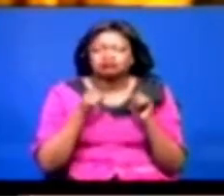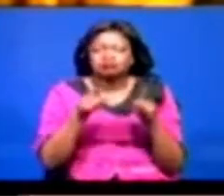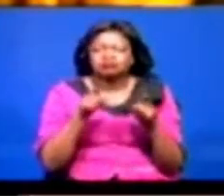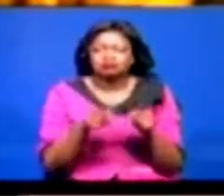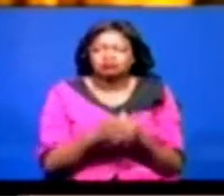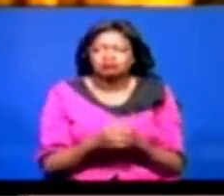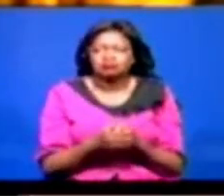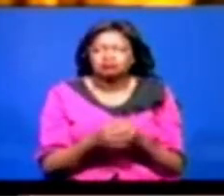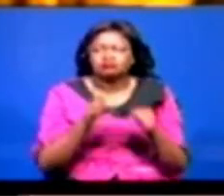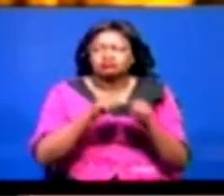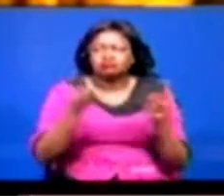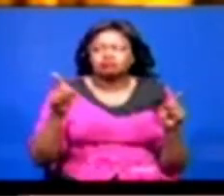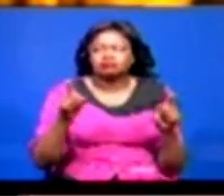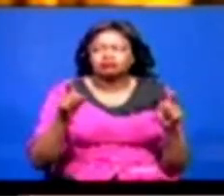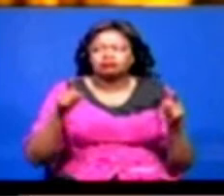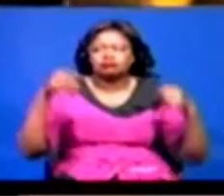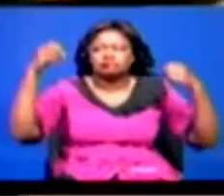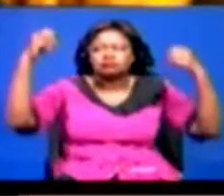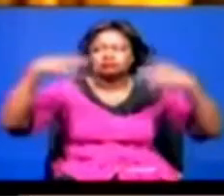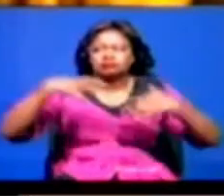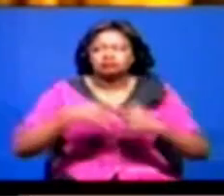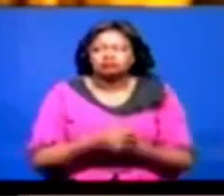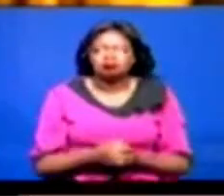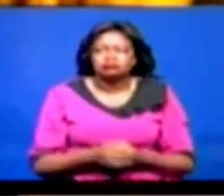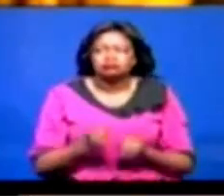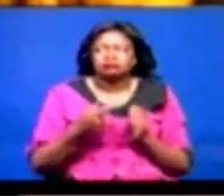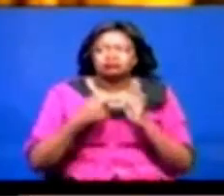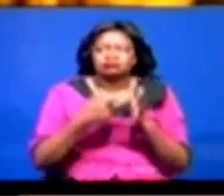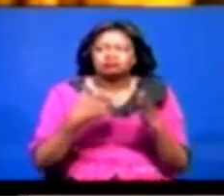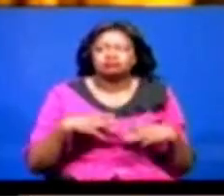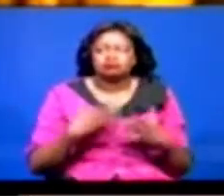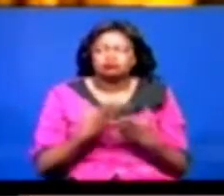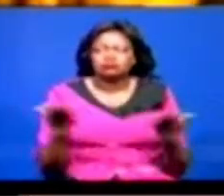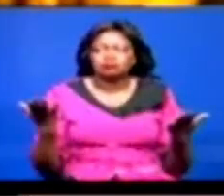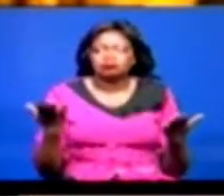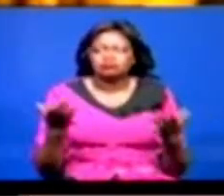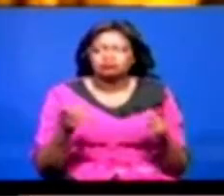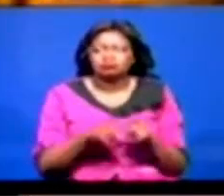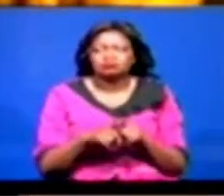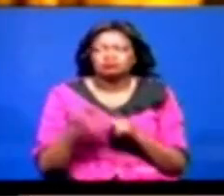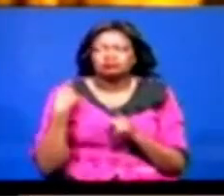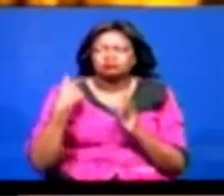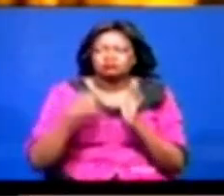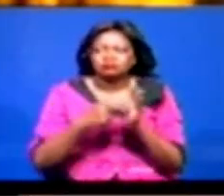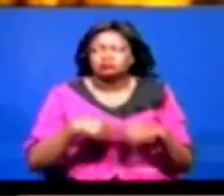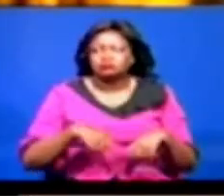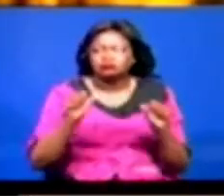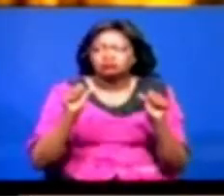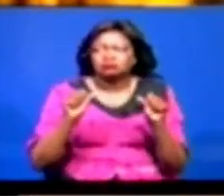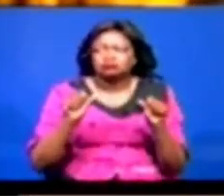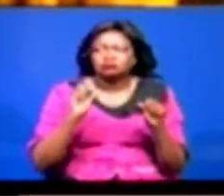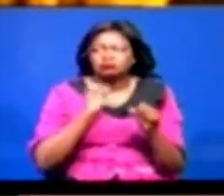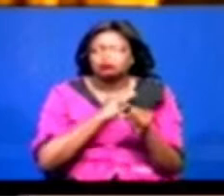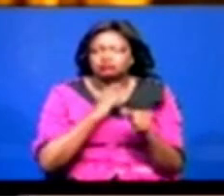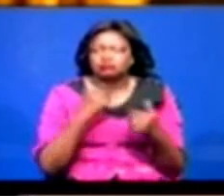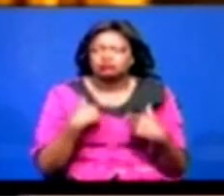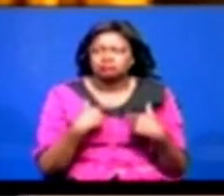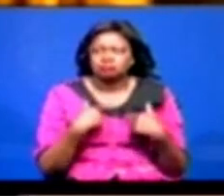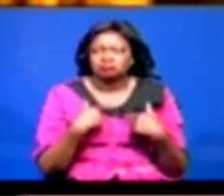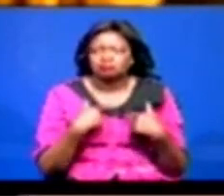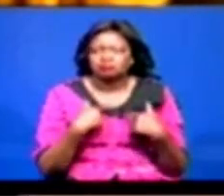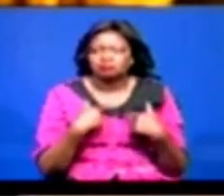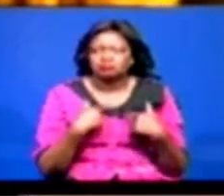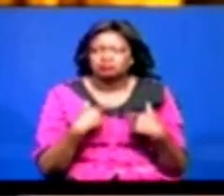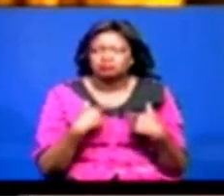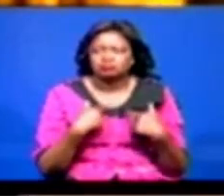you are too transparent. You are just showing people things. Even your numbers, you are showing them. That is a complaint. And my lords and my